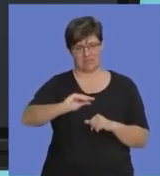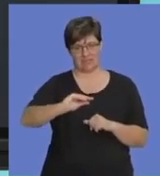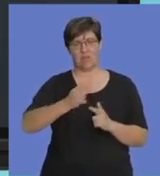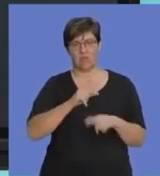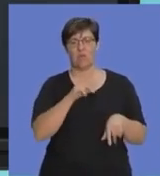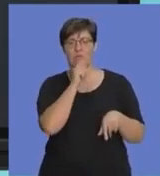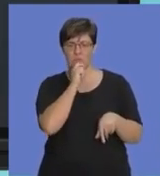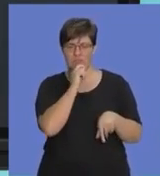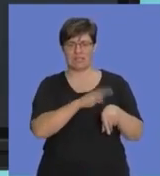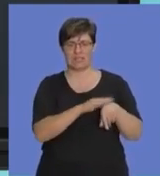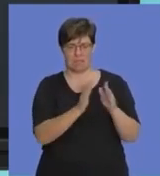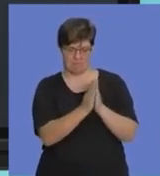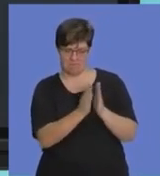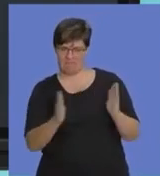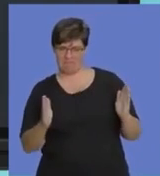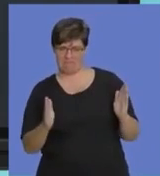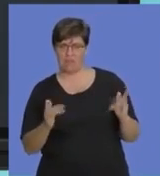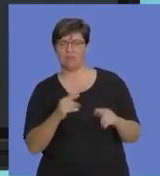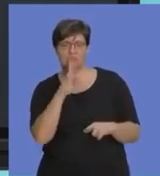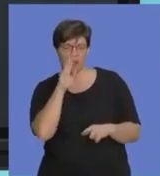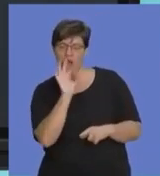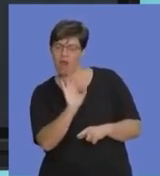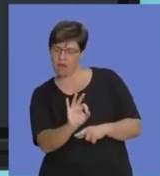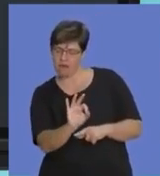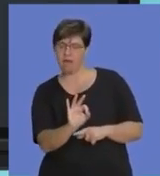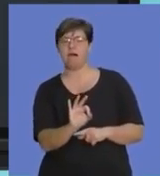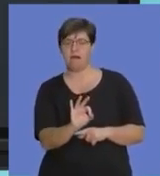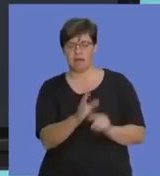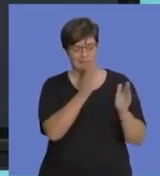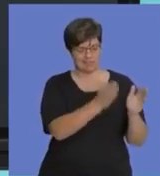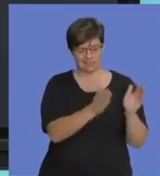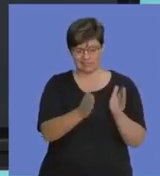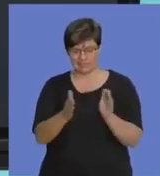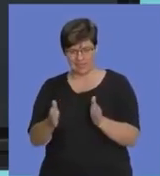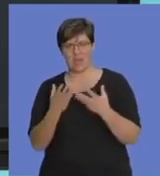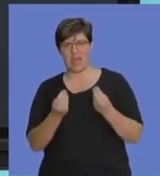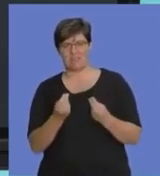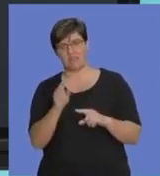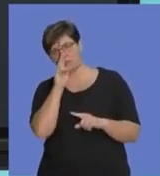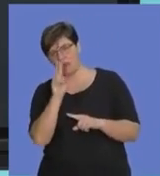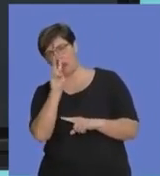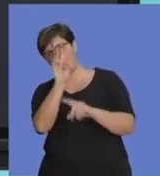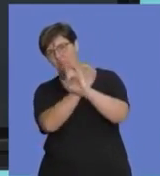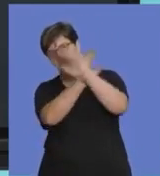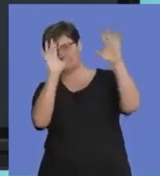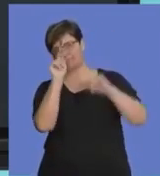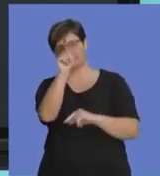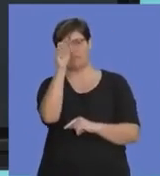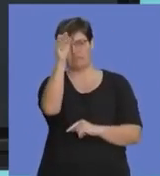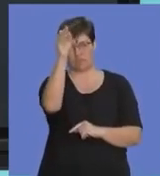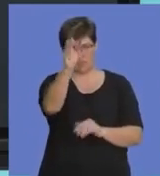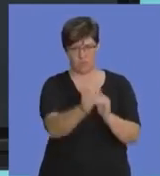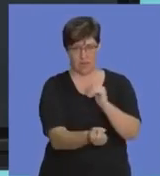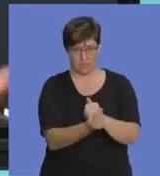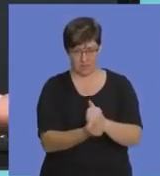use a timeline just to try and see what exactly is it that you will have and project something that will